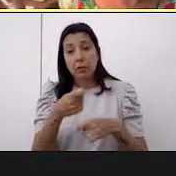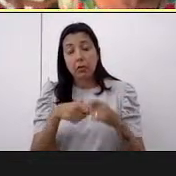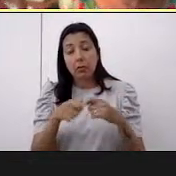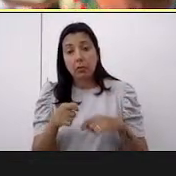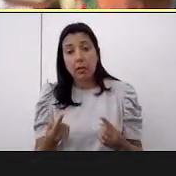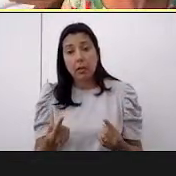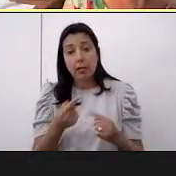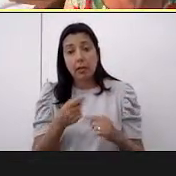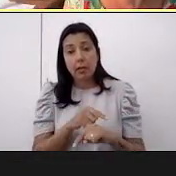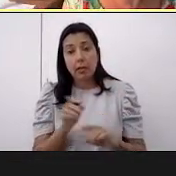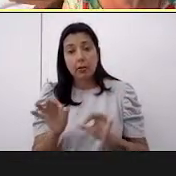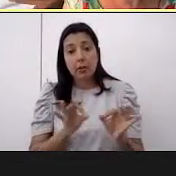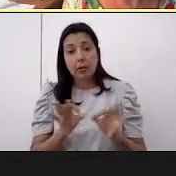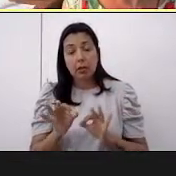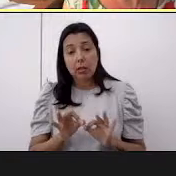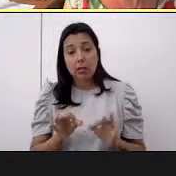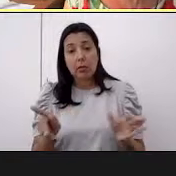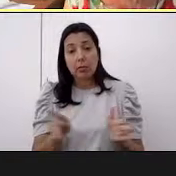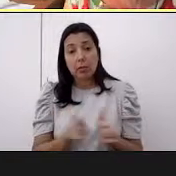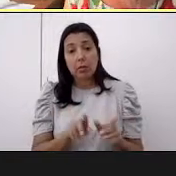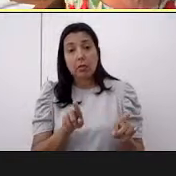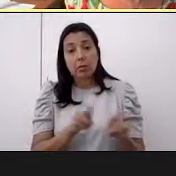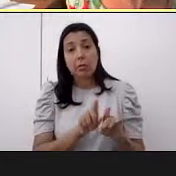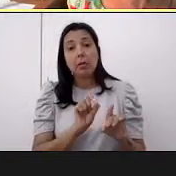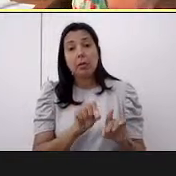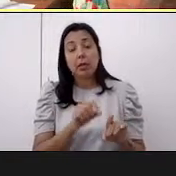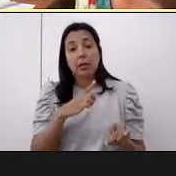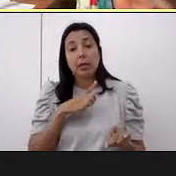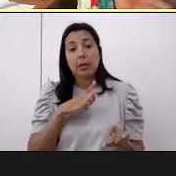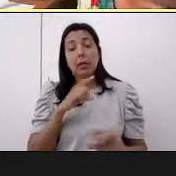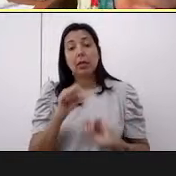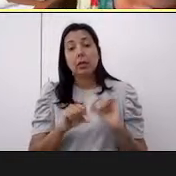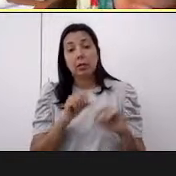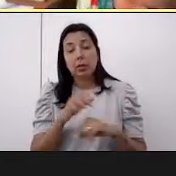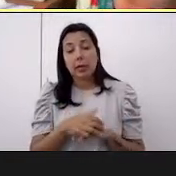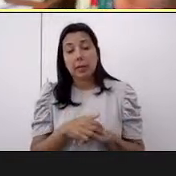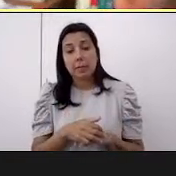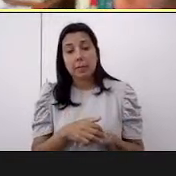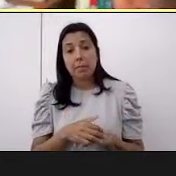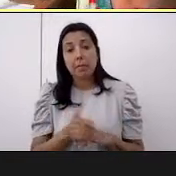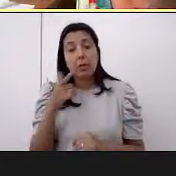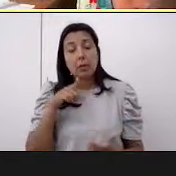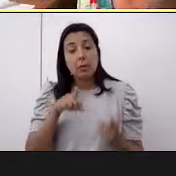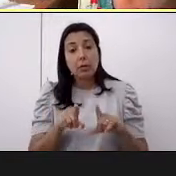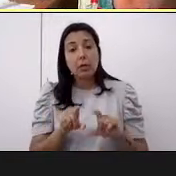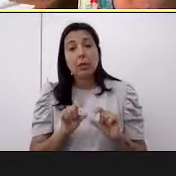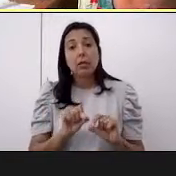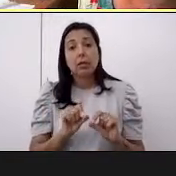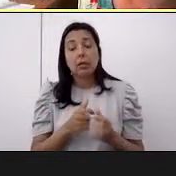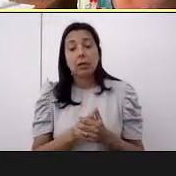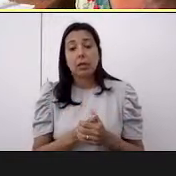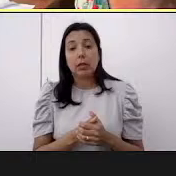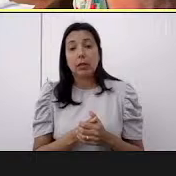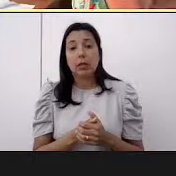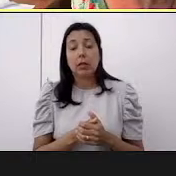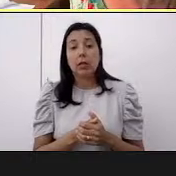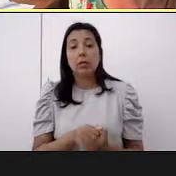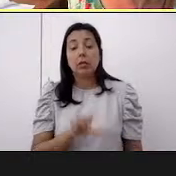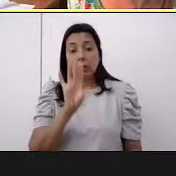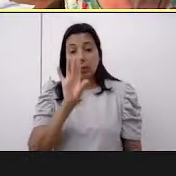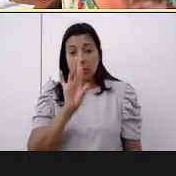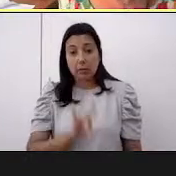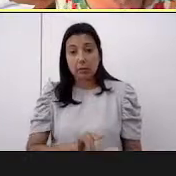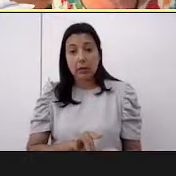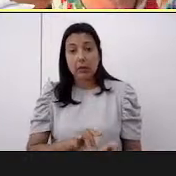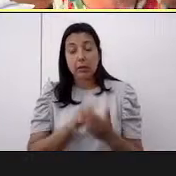organization have they gain a very high level of legitimacy on the scientific forum because they are